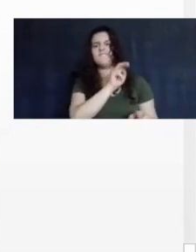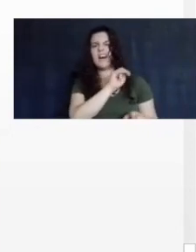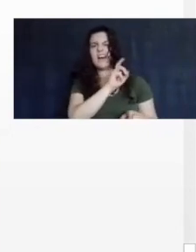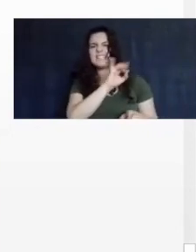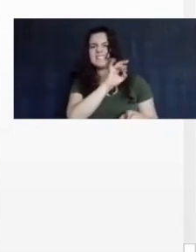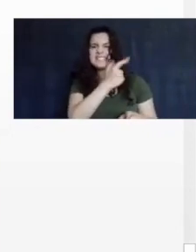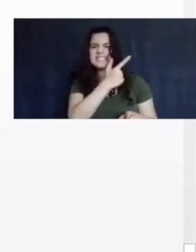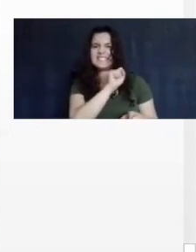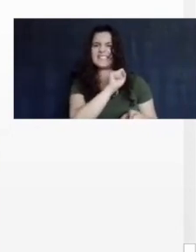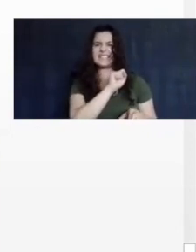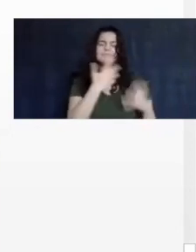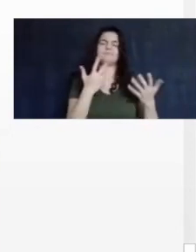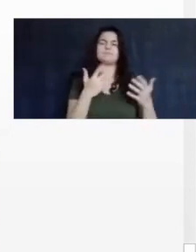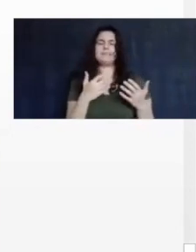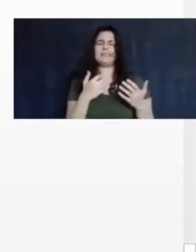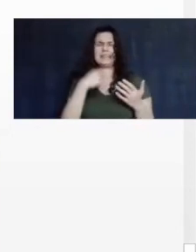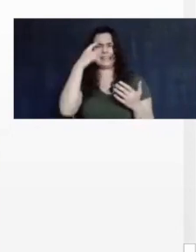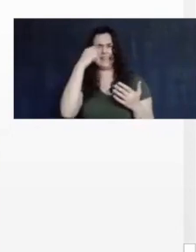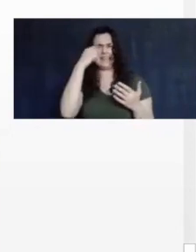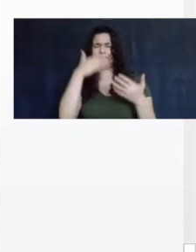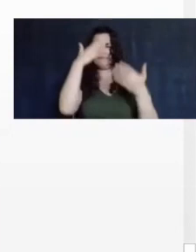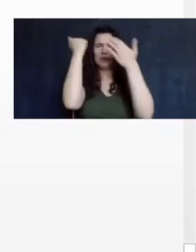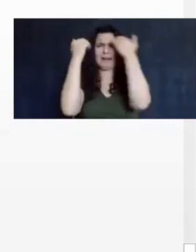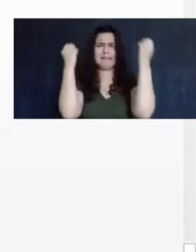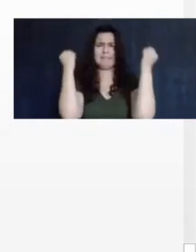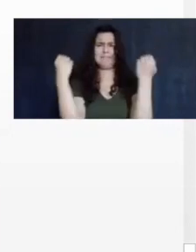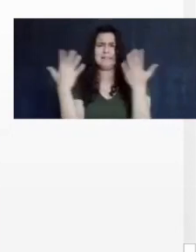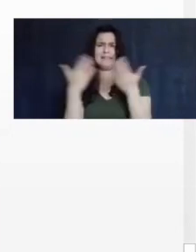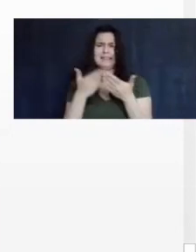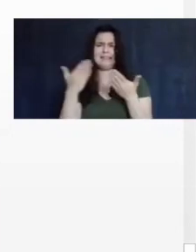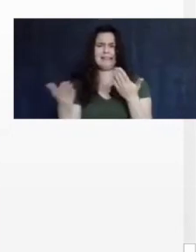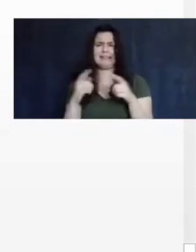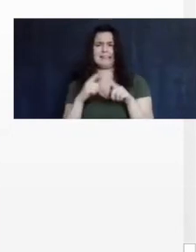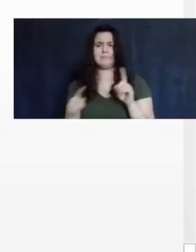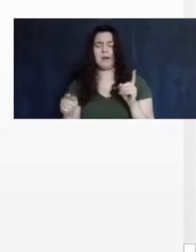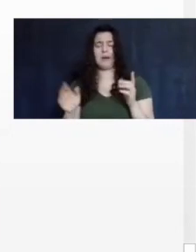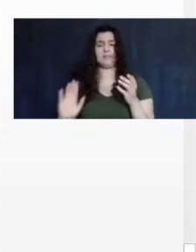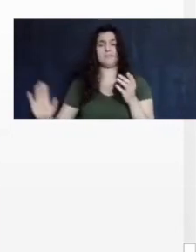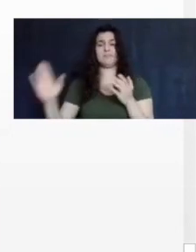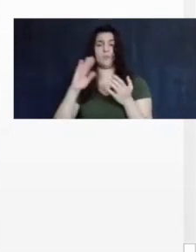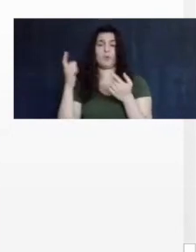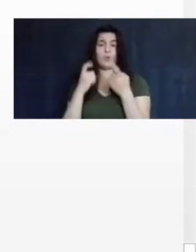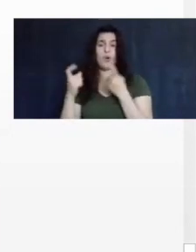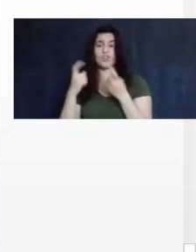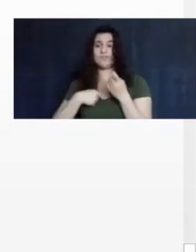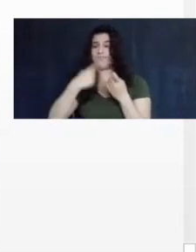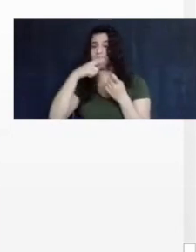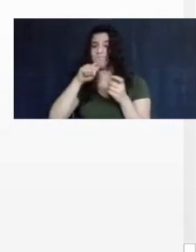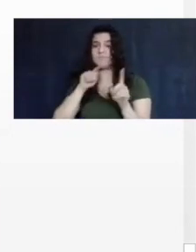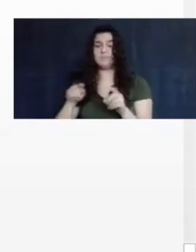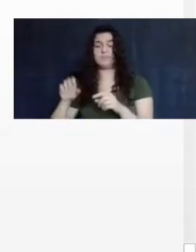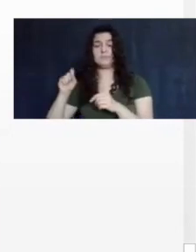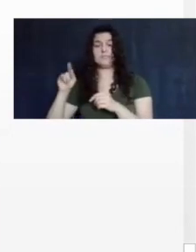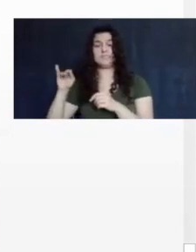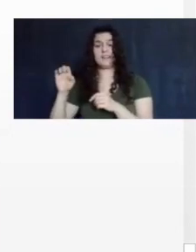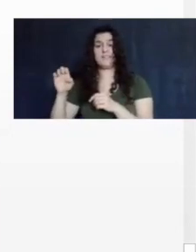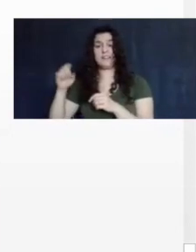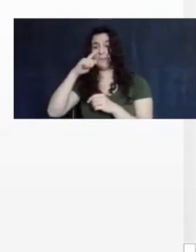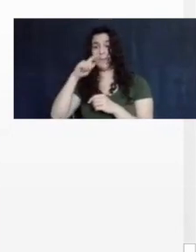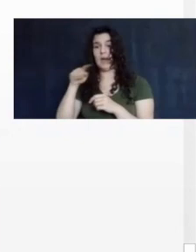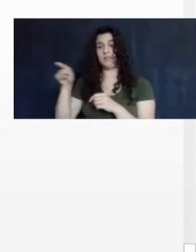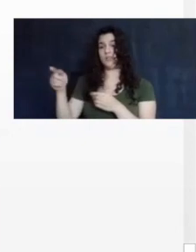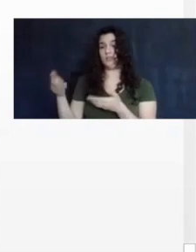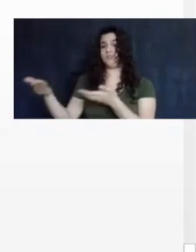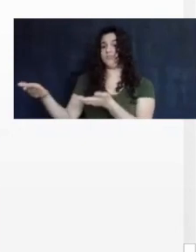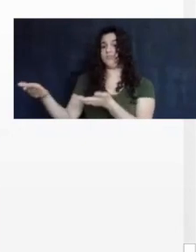I'm sure I have forgot a number of things, but I'm sure there's also a lot of questions. So Stephanie, if I can give it back to you, or how